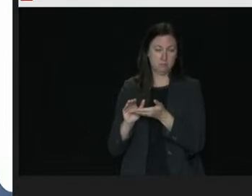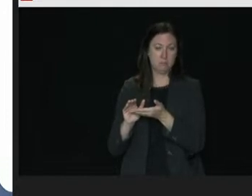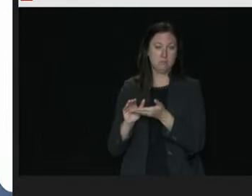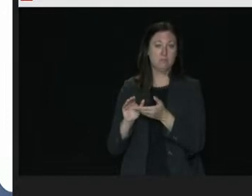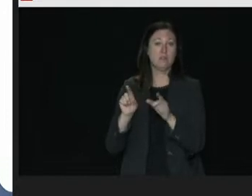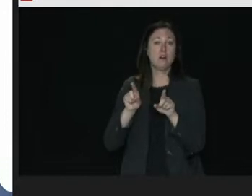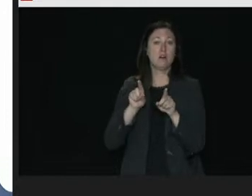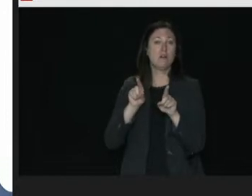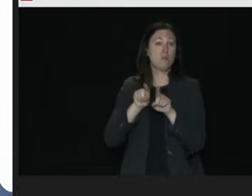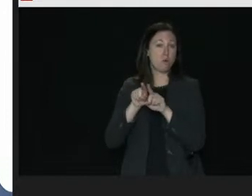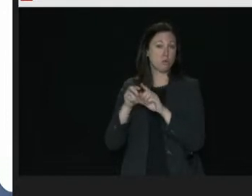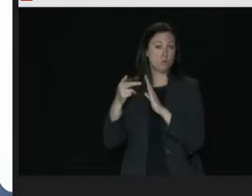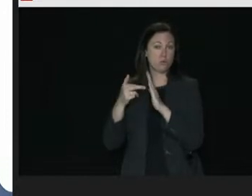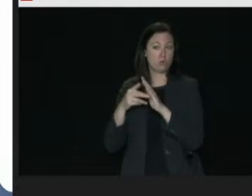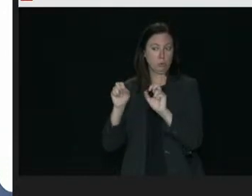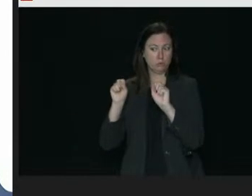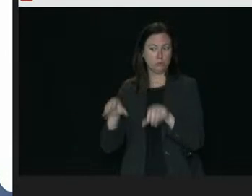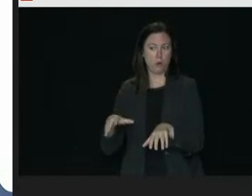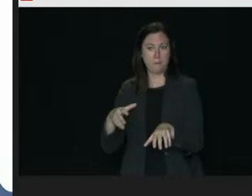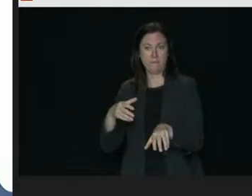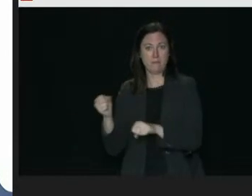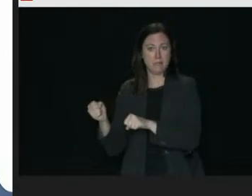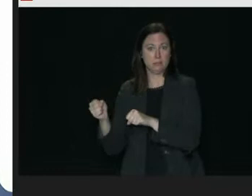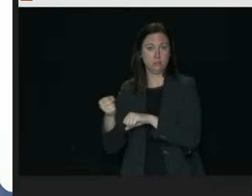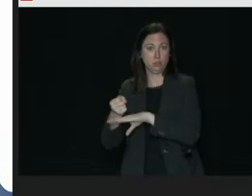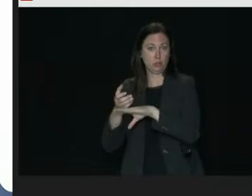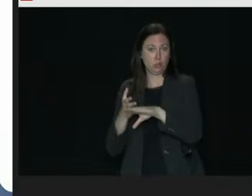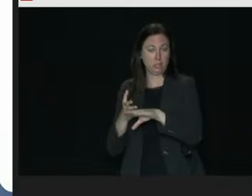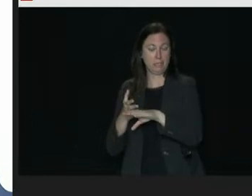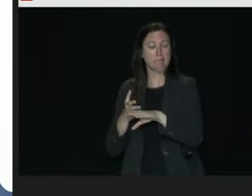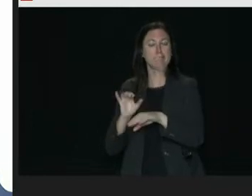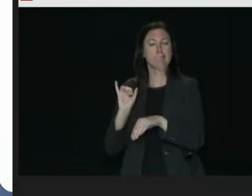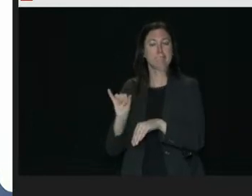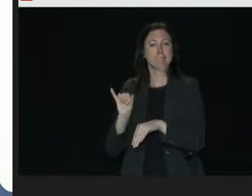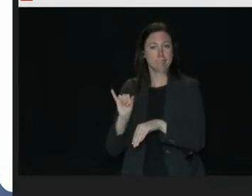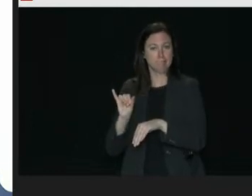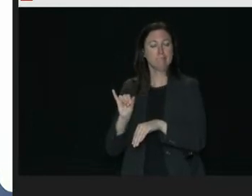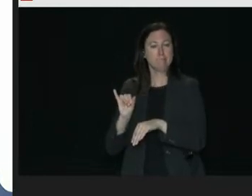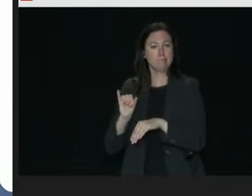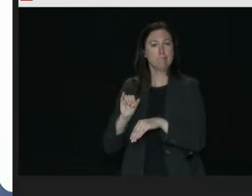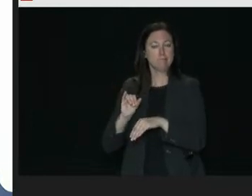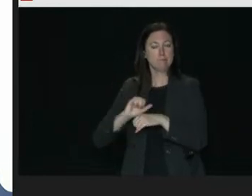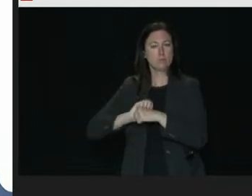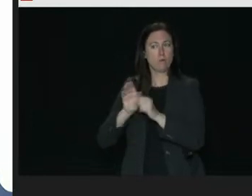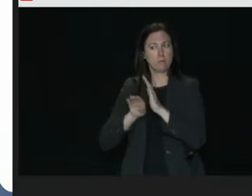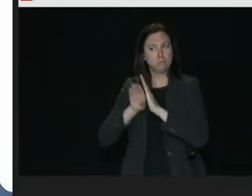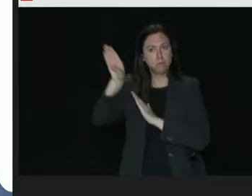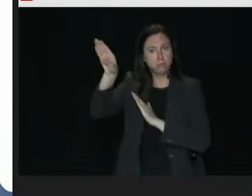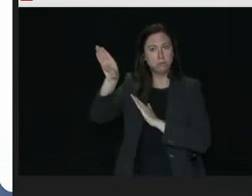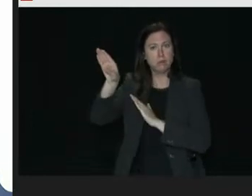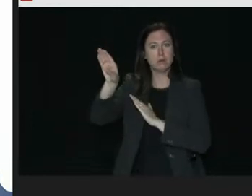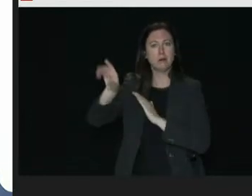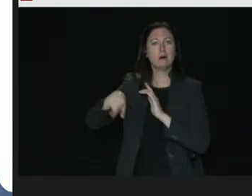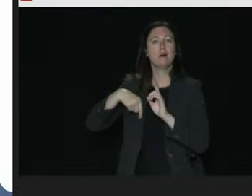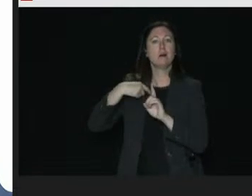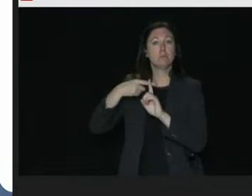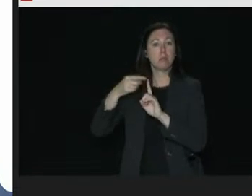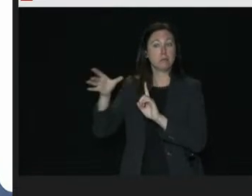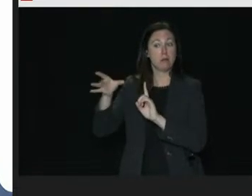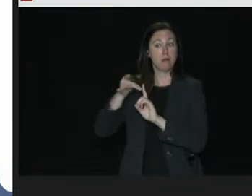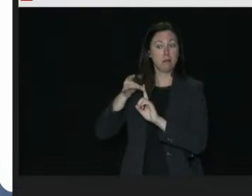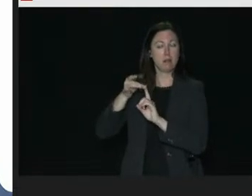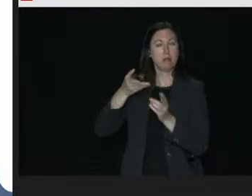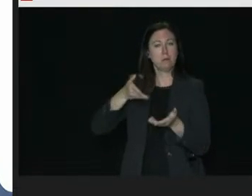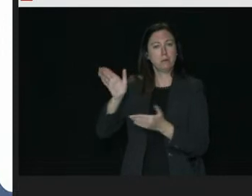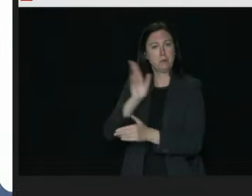too soon or too quickly, are experiencing very high incidence, including severe illnesses and